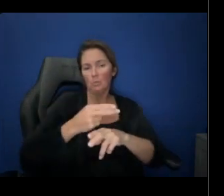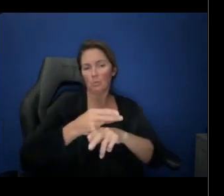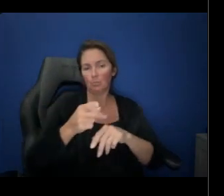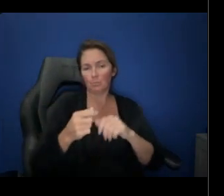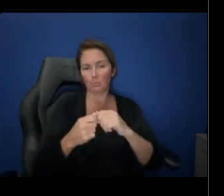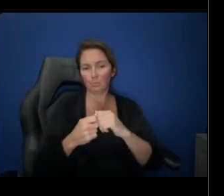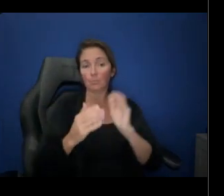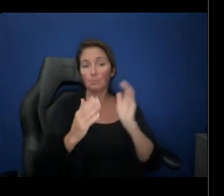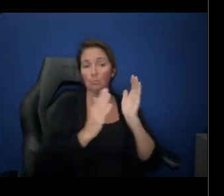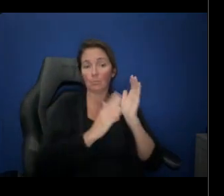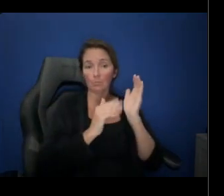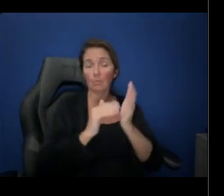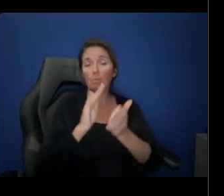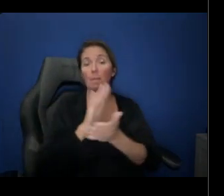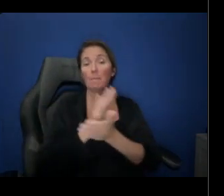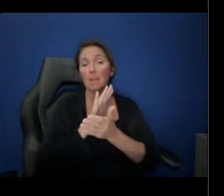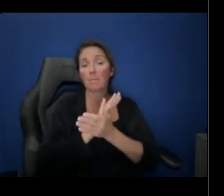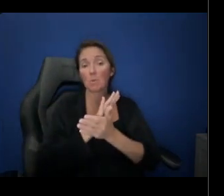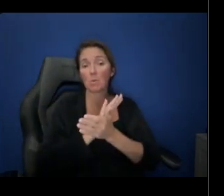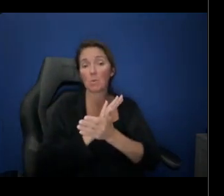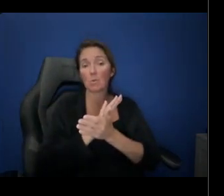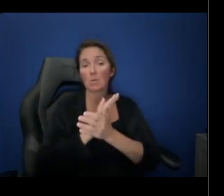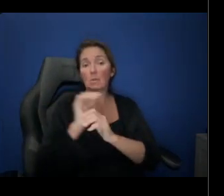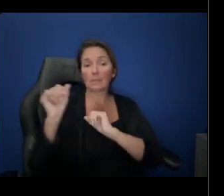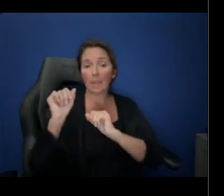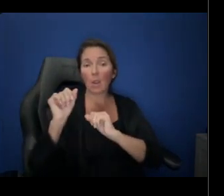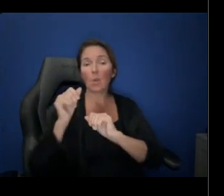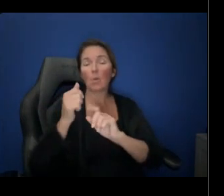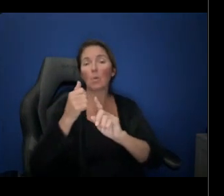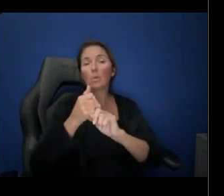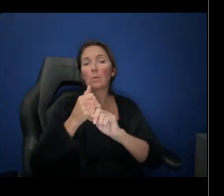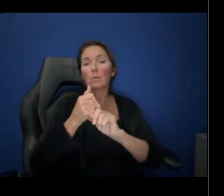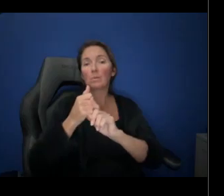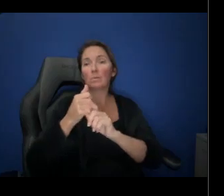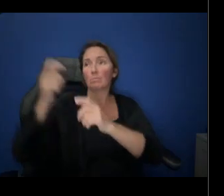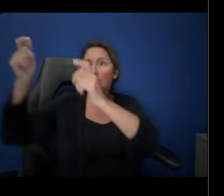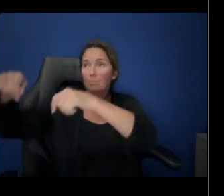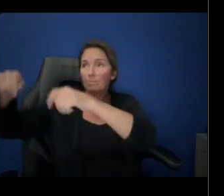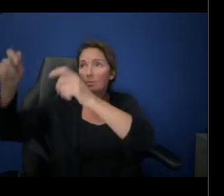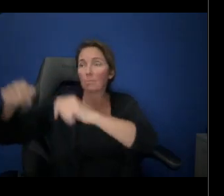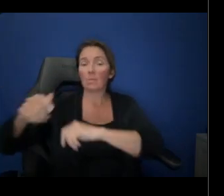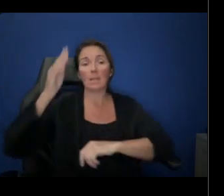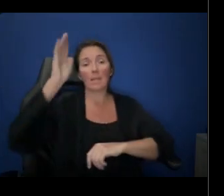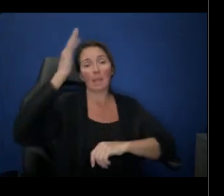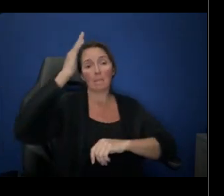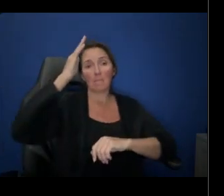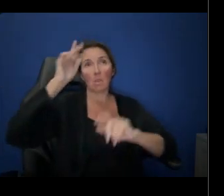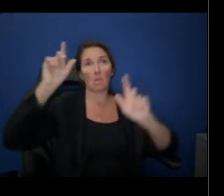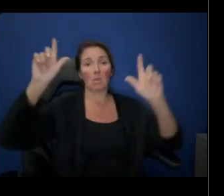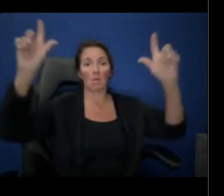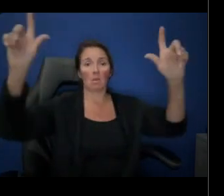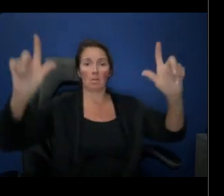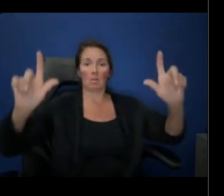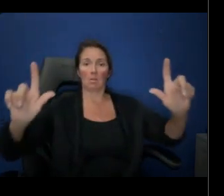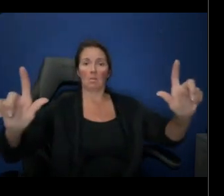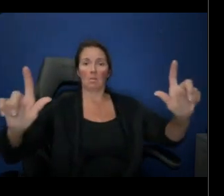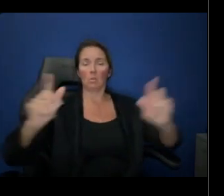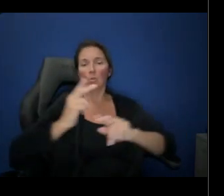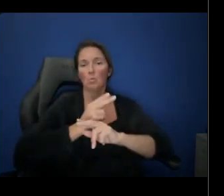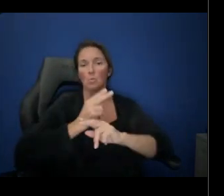Soap and paper towel dispensers and mirrors must be mounted at a usable